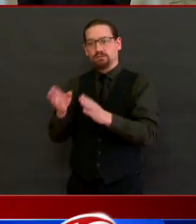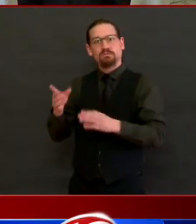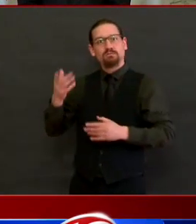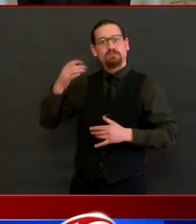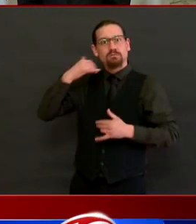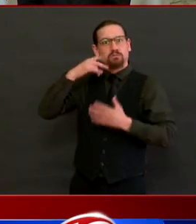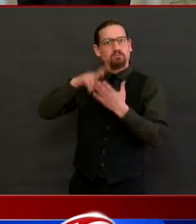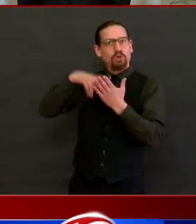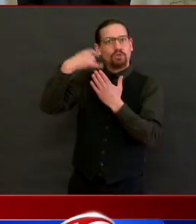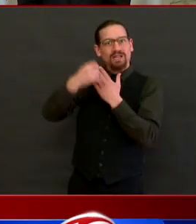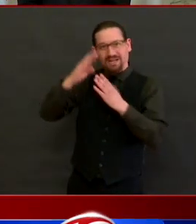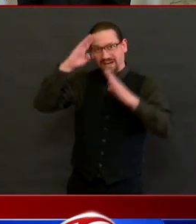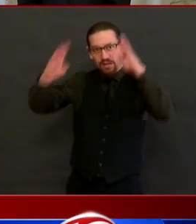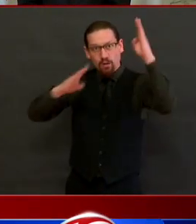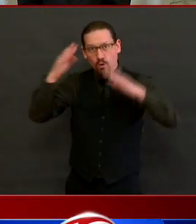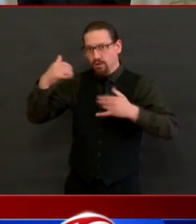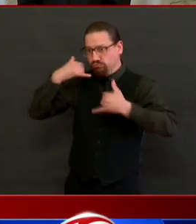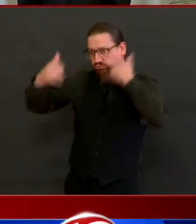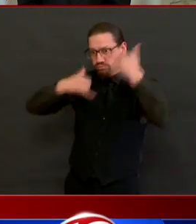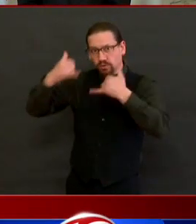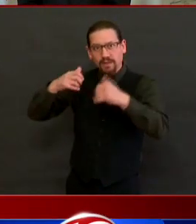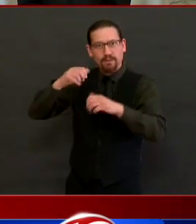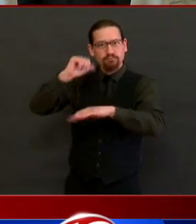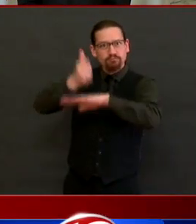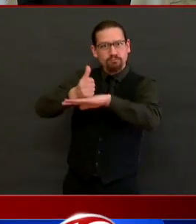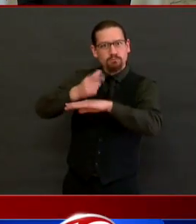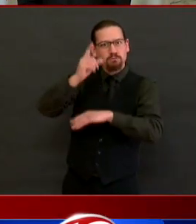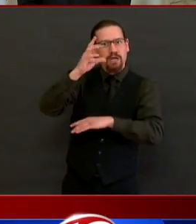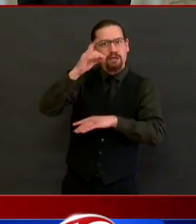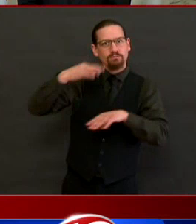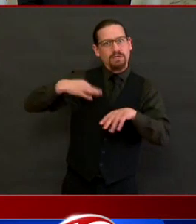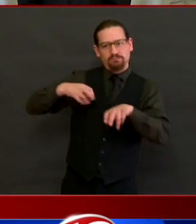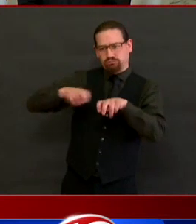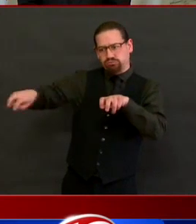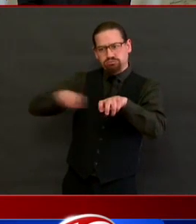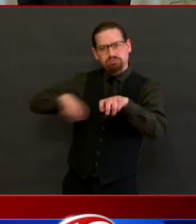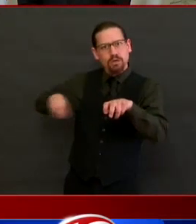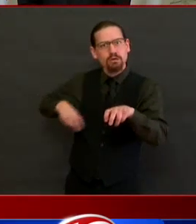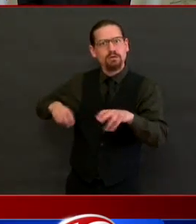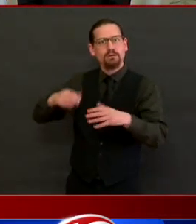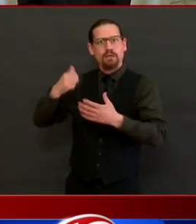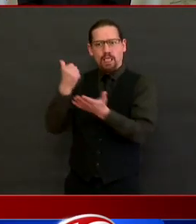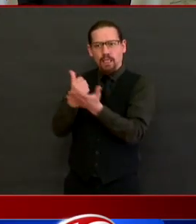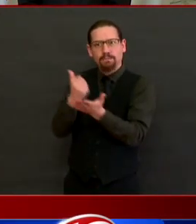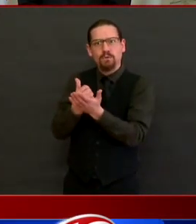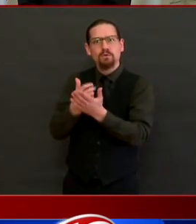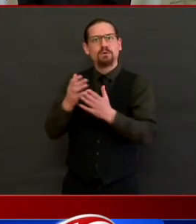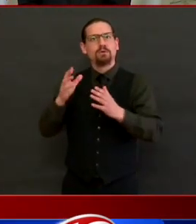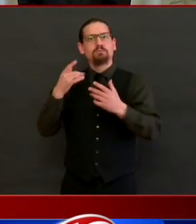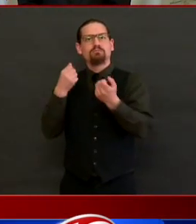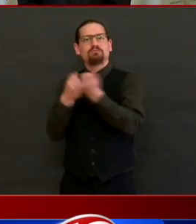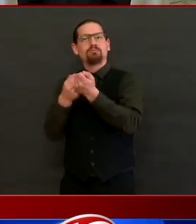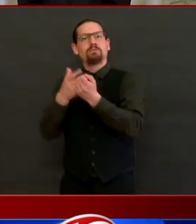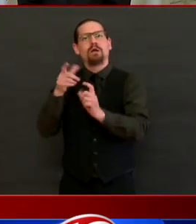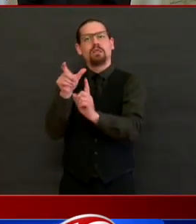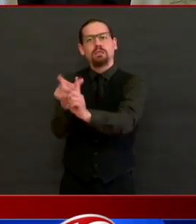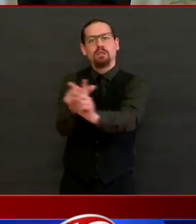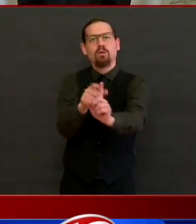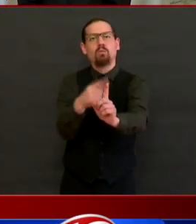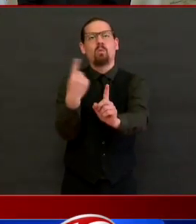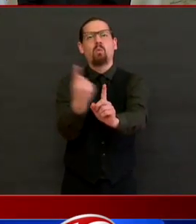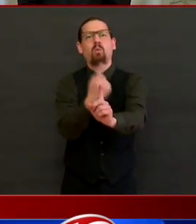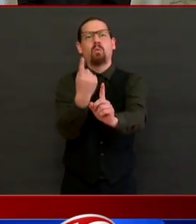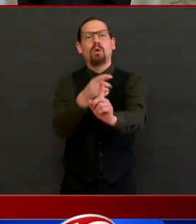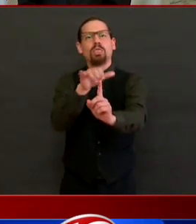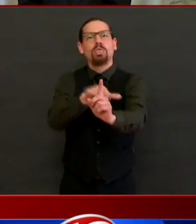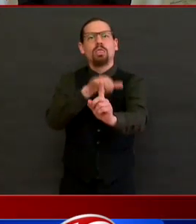our seniors to make sure that they don't get lonely while they're in quarantine. So to the team who's been making this happen, thank you.